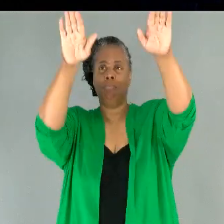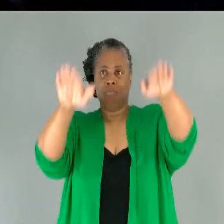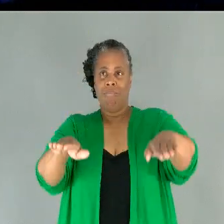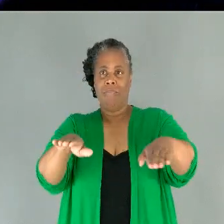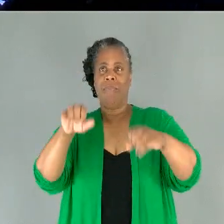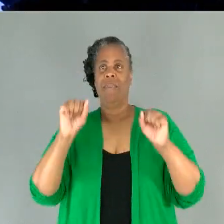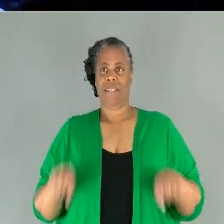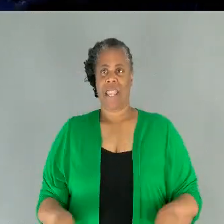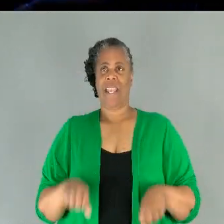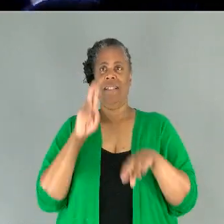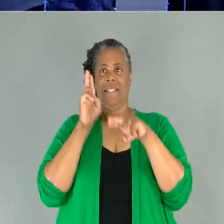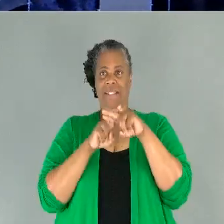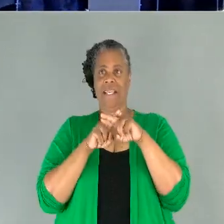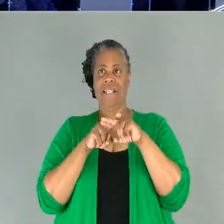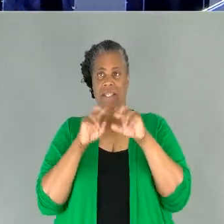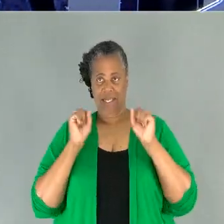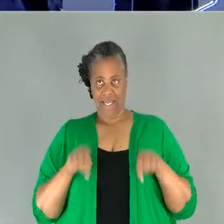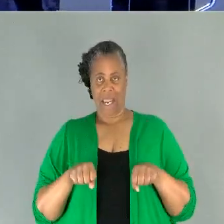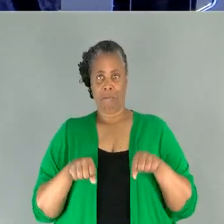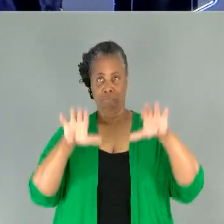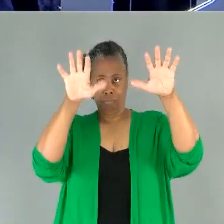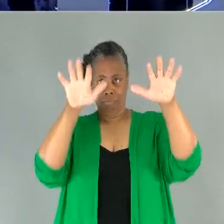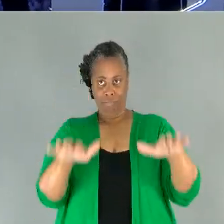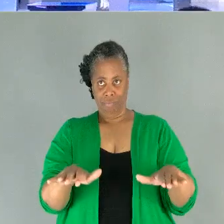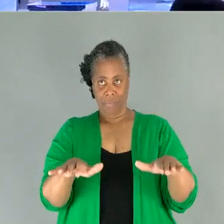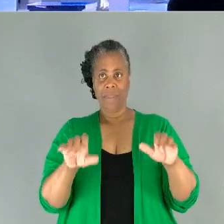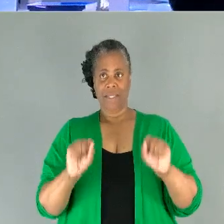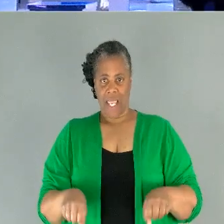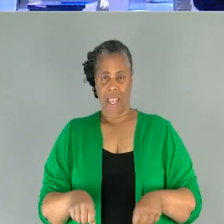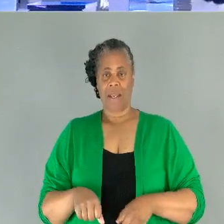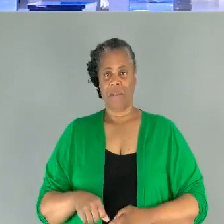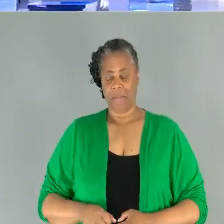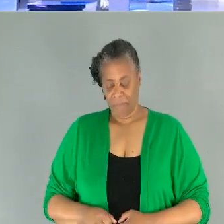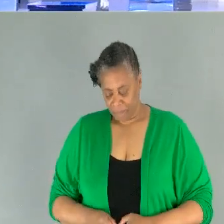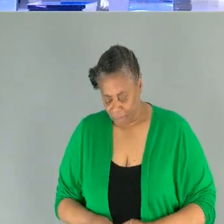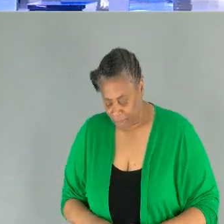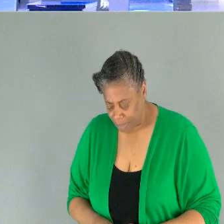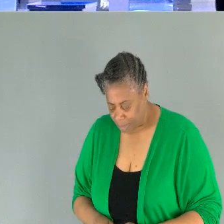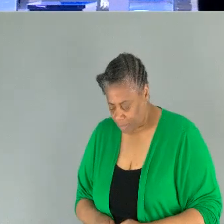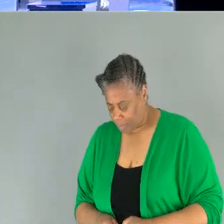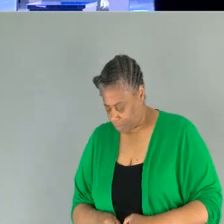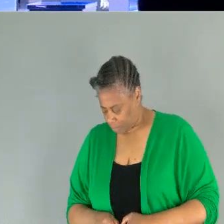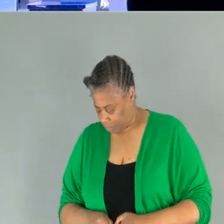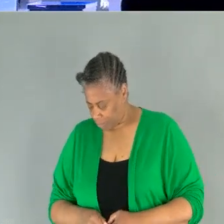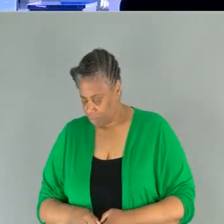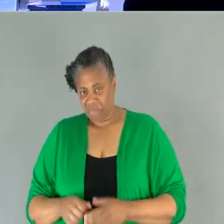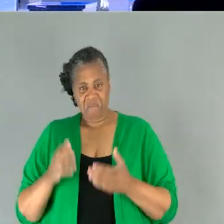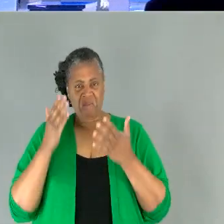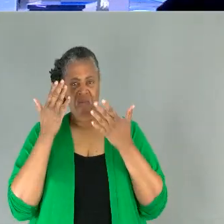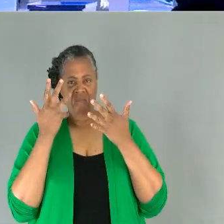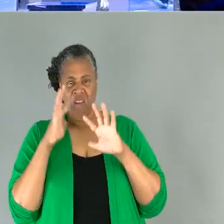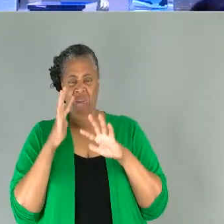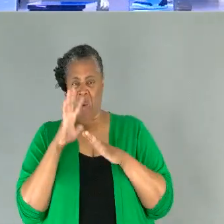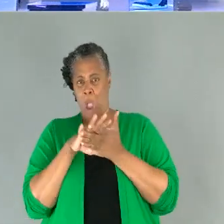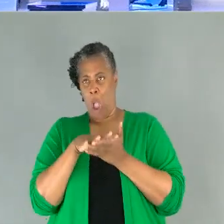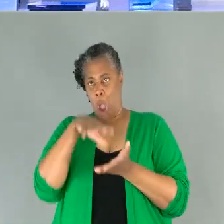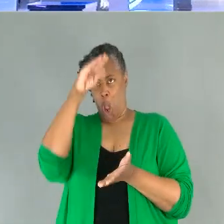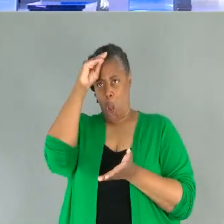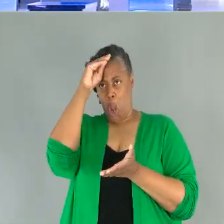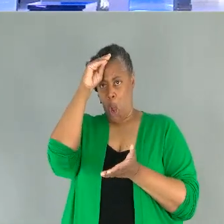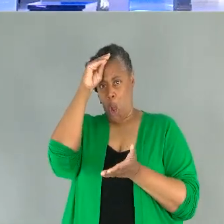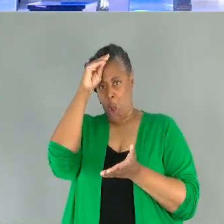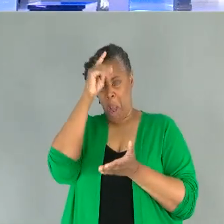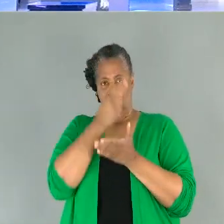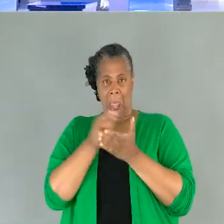Now take your seat. Now take your seat. Because we have learned learned over the last few Sundays that